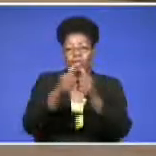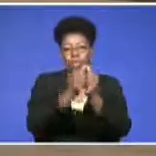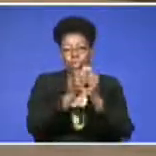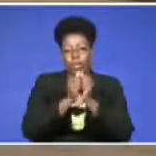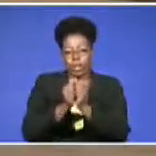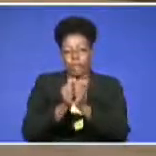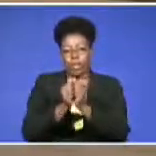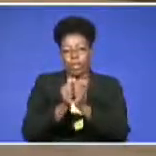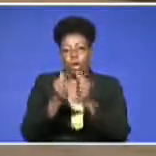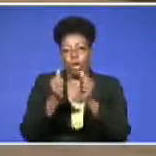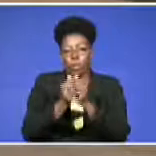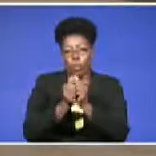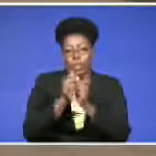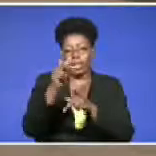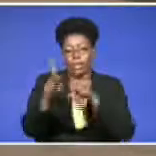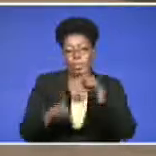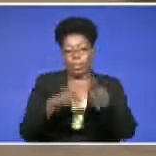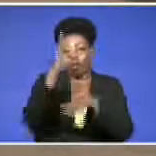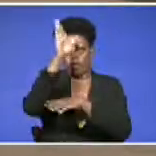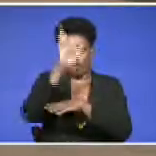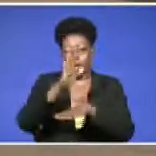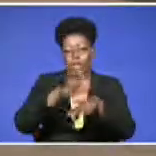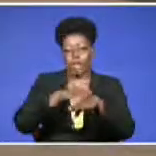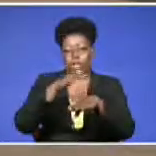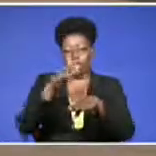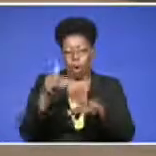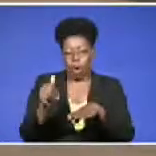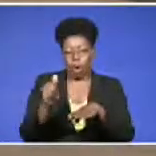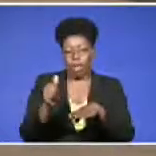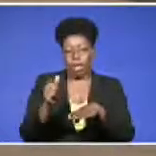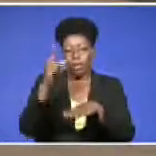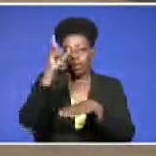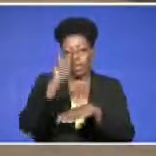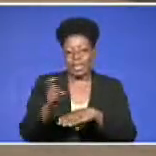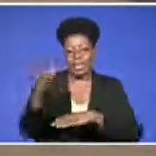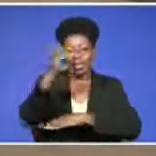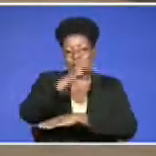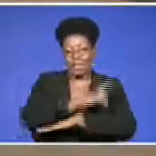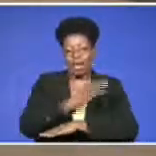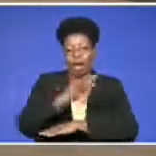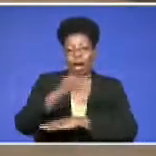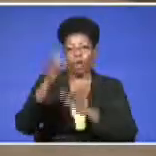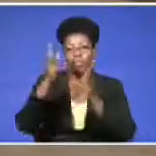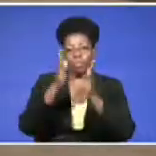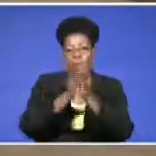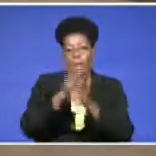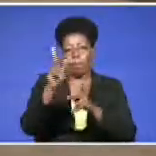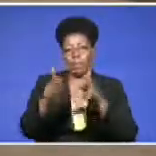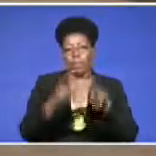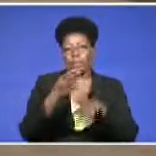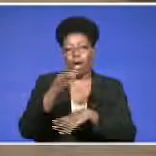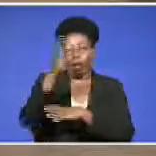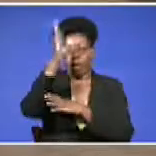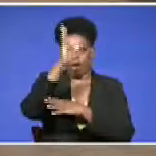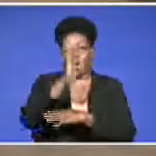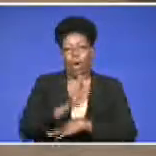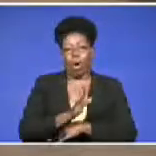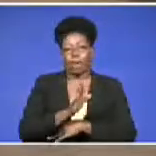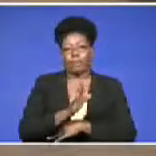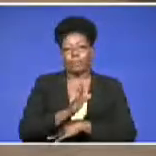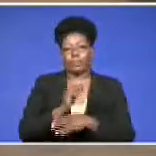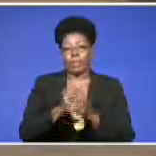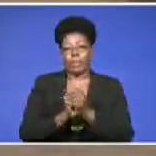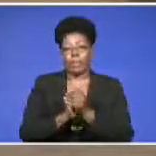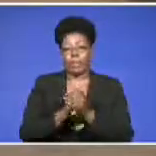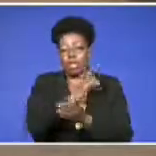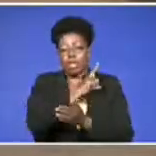with the people of God and to call a nation, the Christian Council. We need a day of prayer. We need a day of prayer, people of God. And so that is the call today.